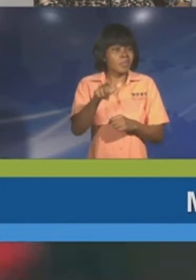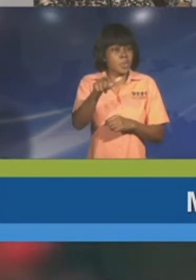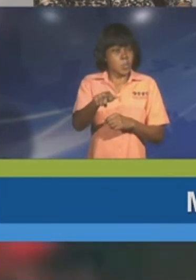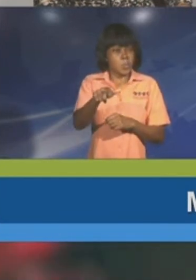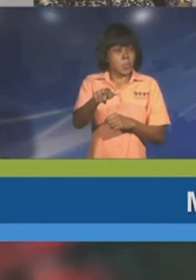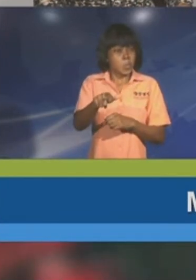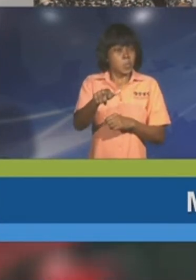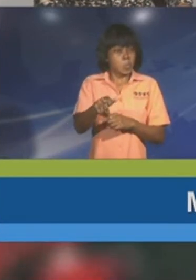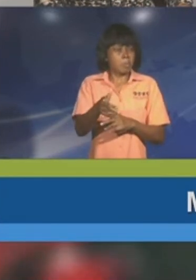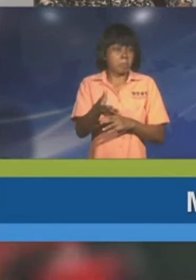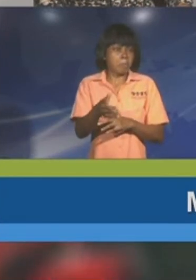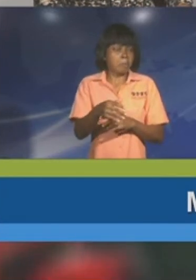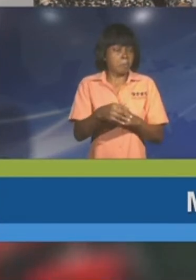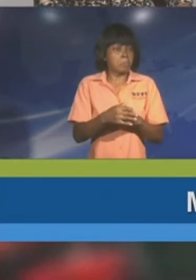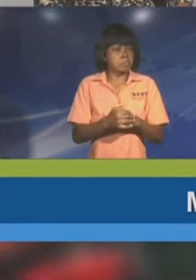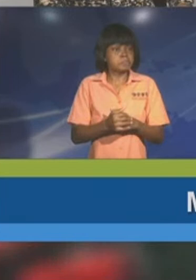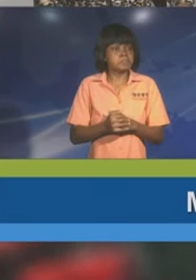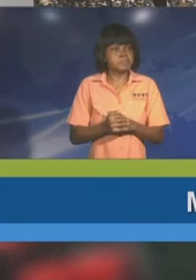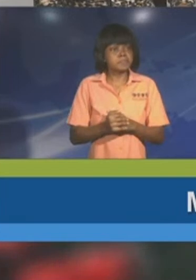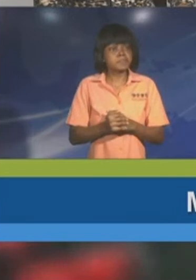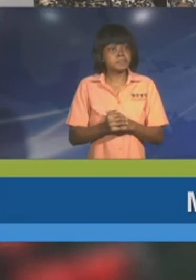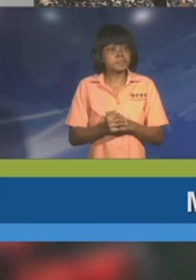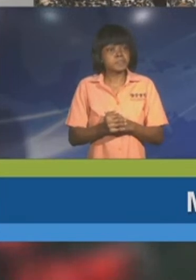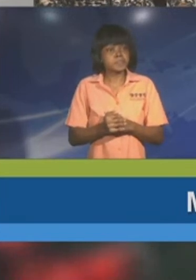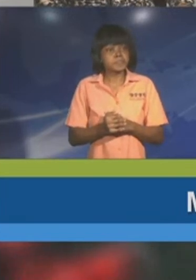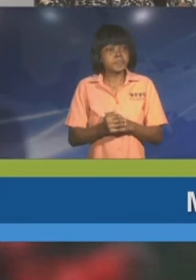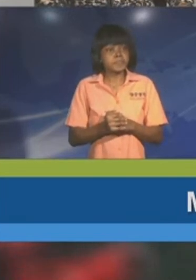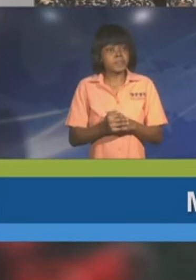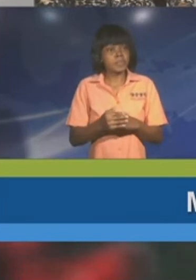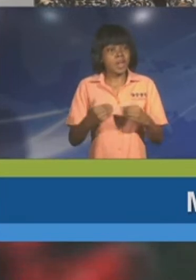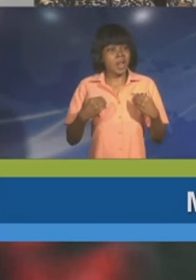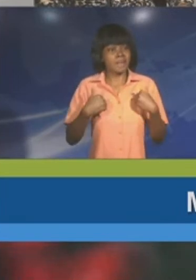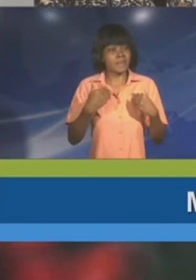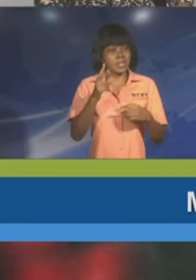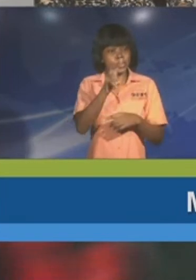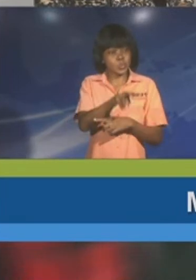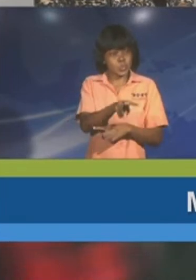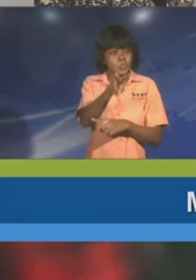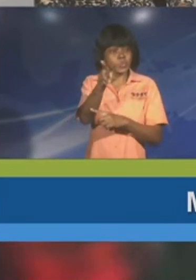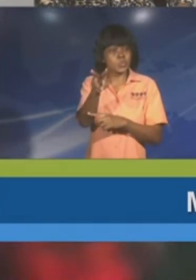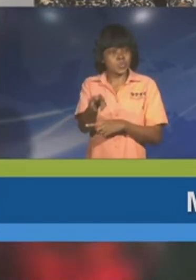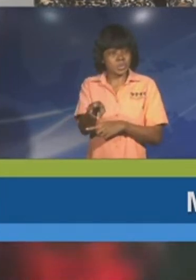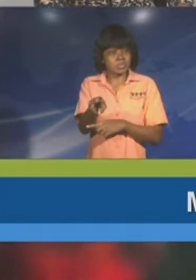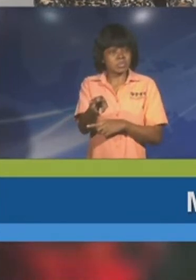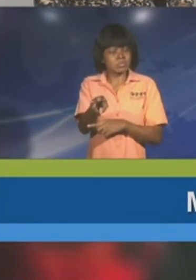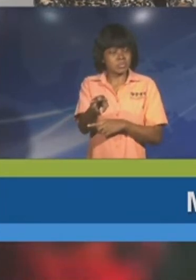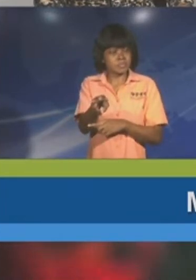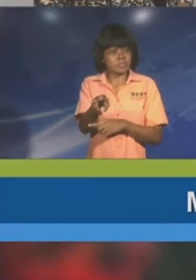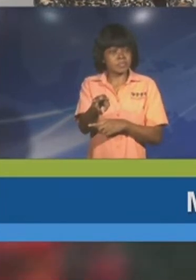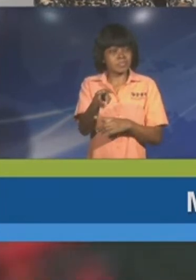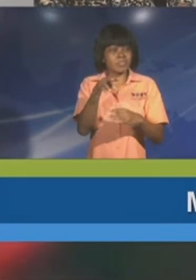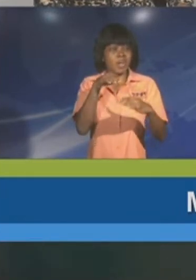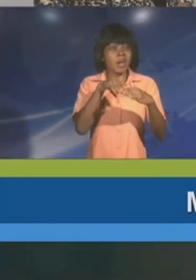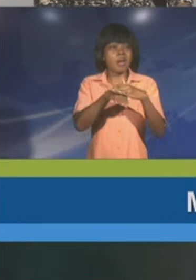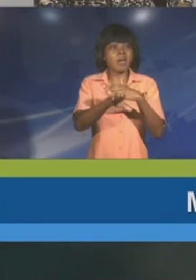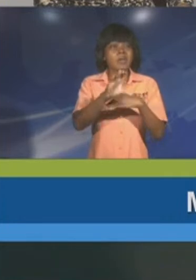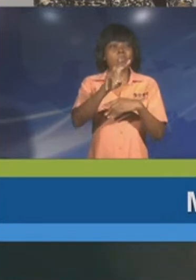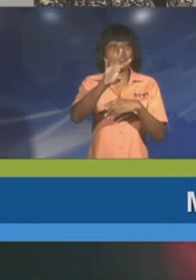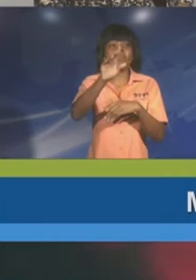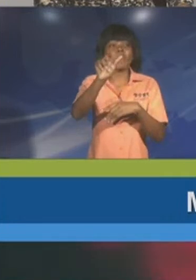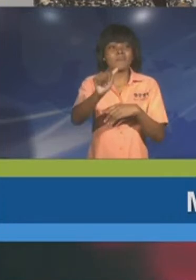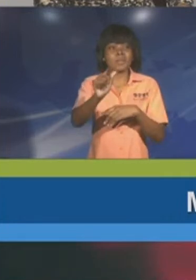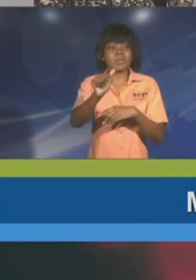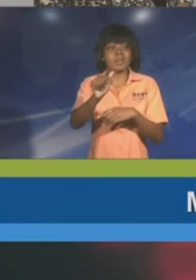of the numbers, we had about 22 persons admitted to Couva Hospital in March, and we